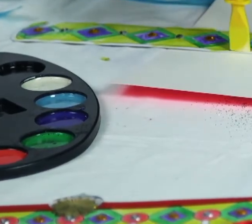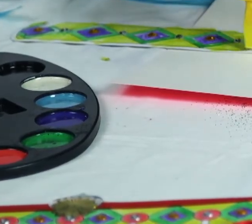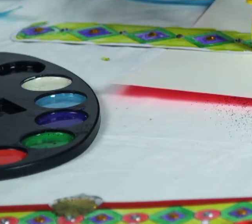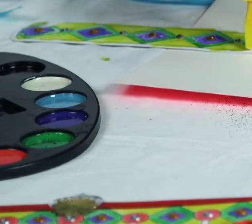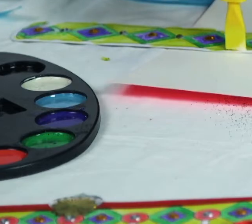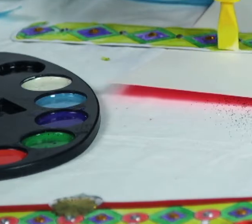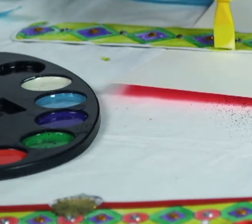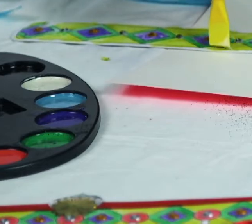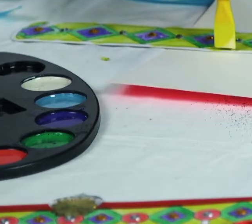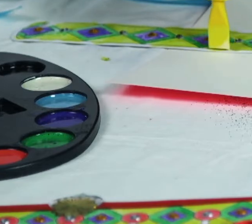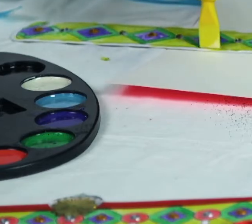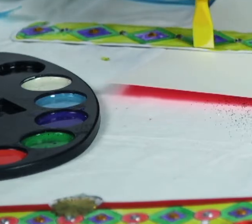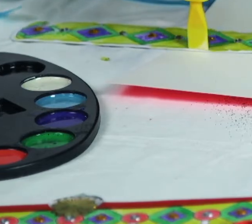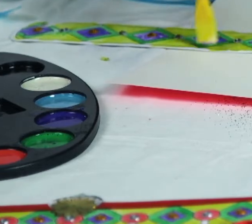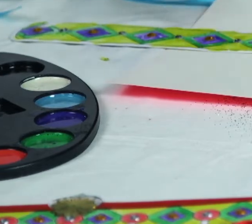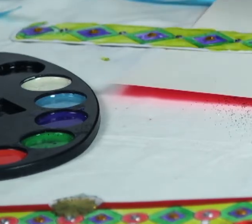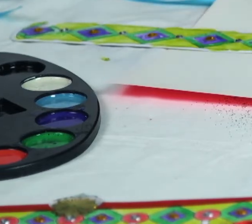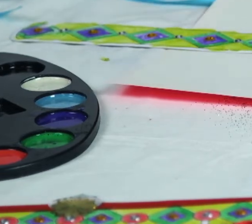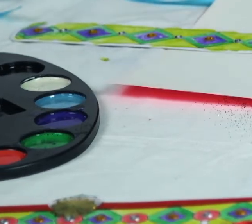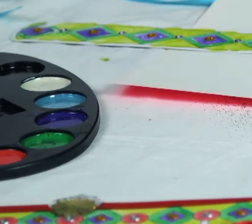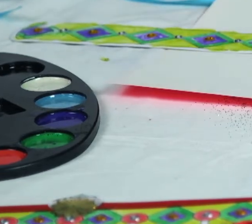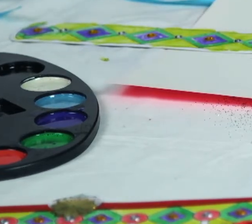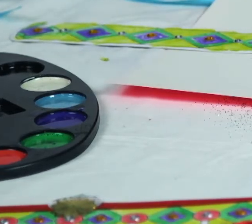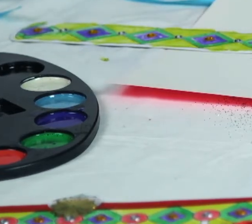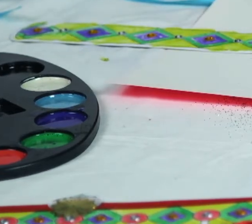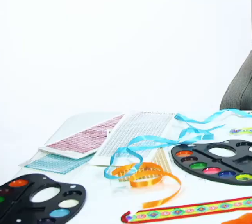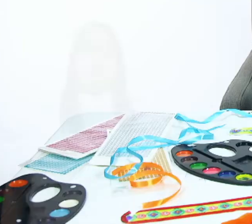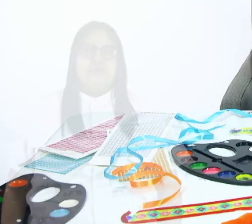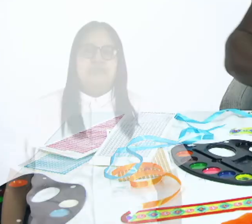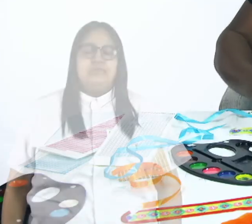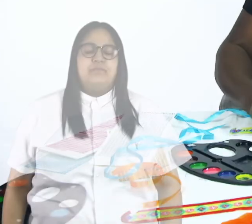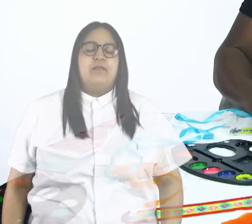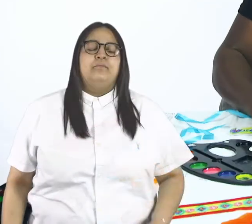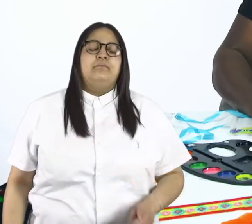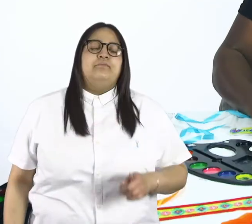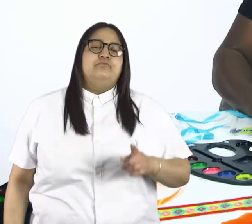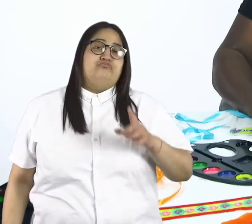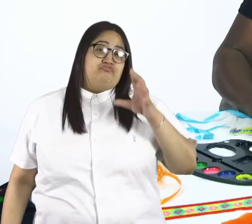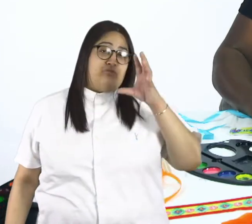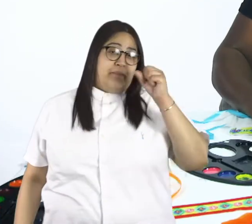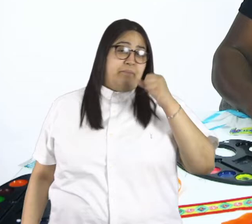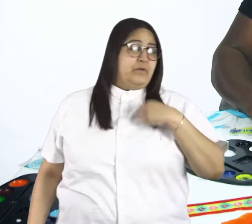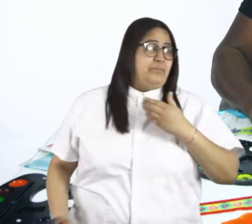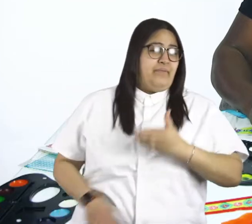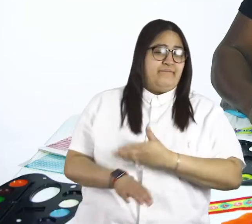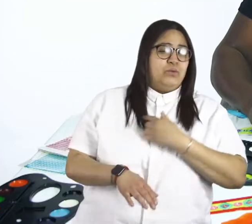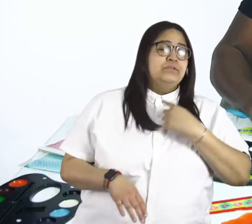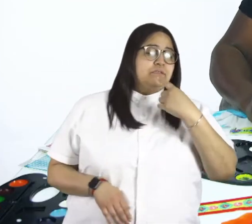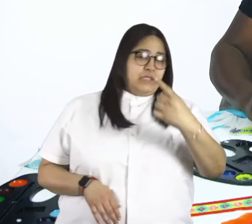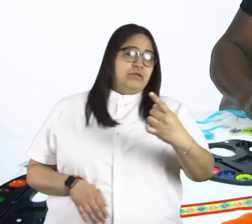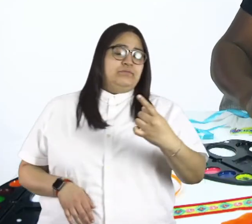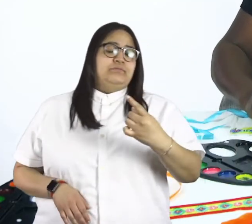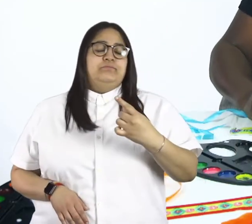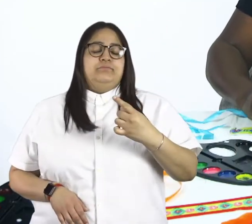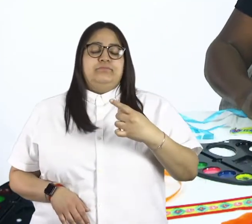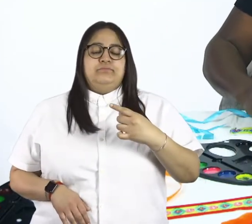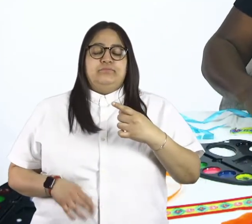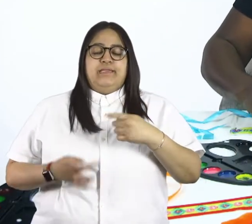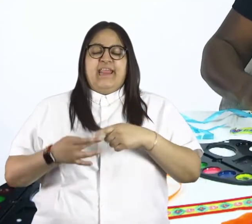past the edge or making the edge look rough, because you can cover it up if you choose to cover it up. If you're not going to cover it up with glitter or ribbon or